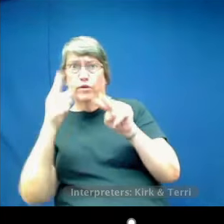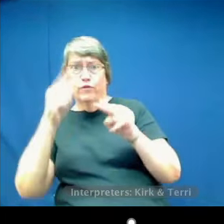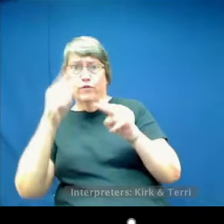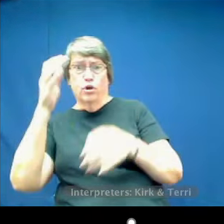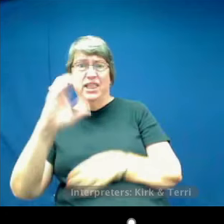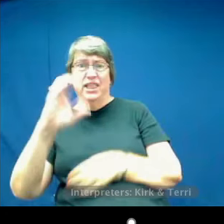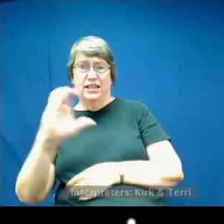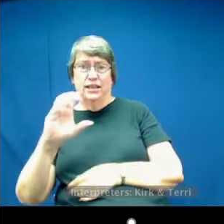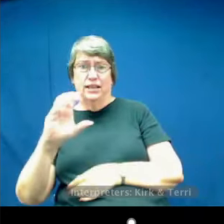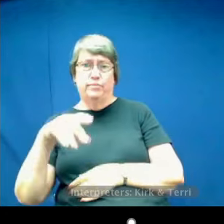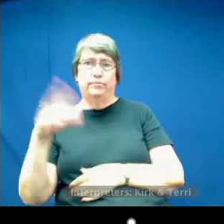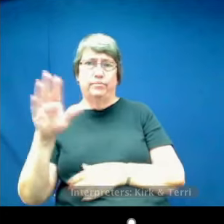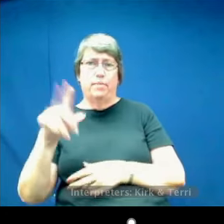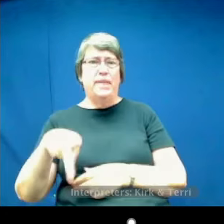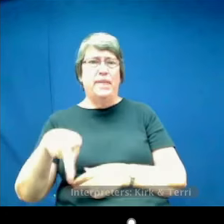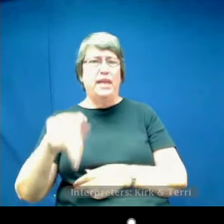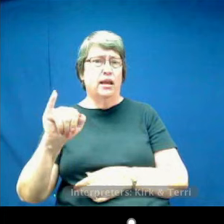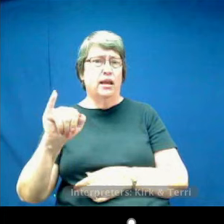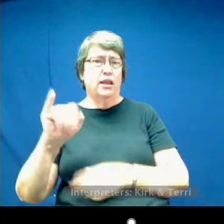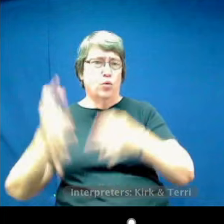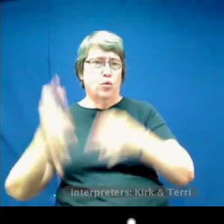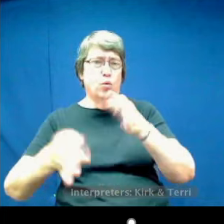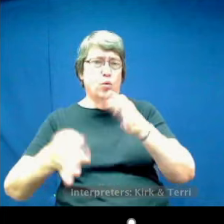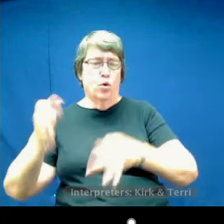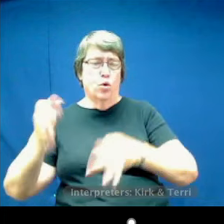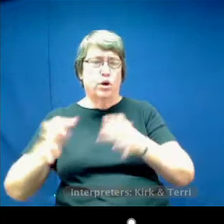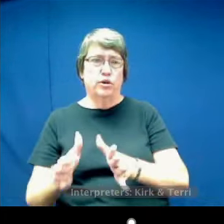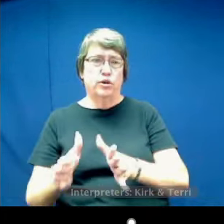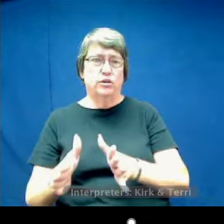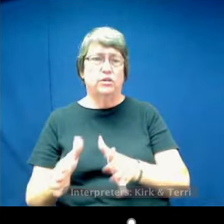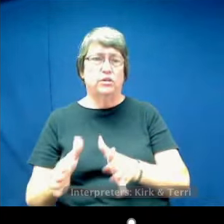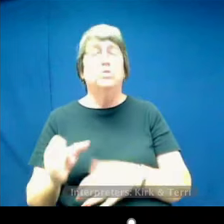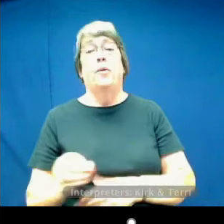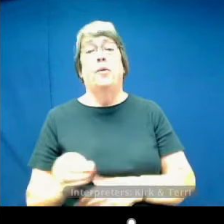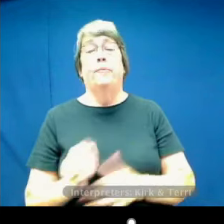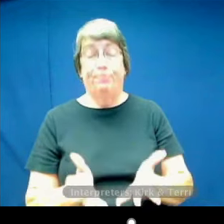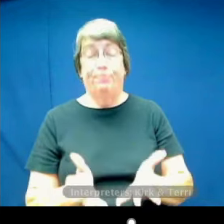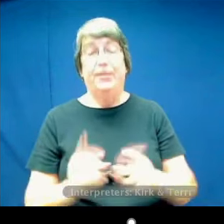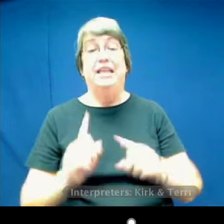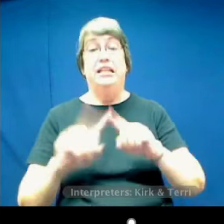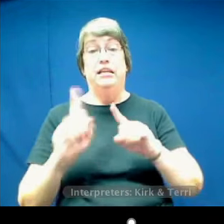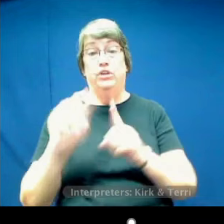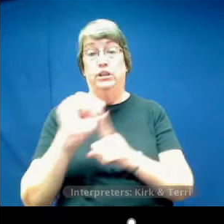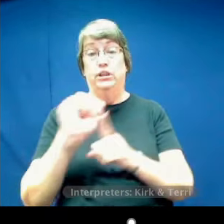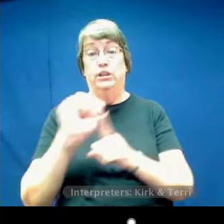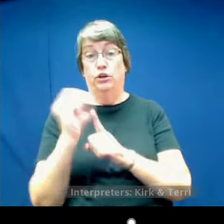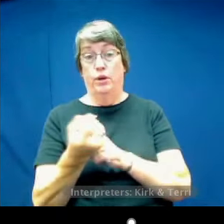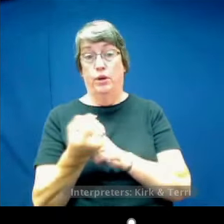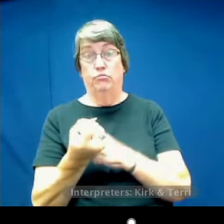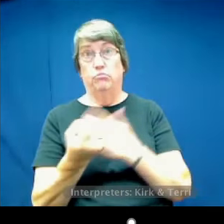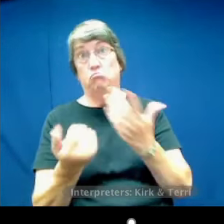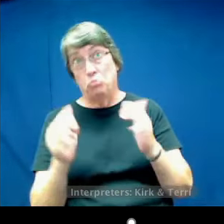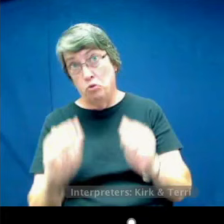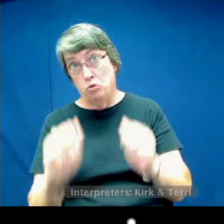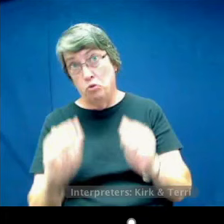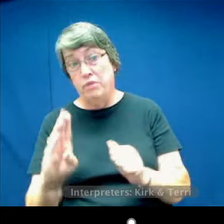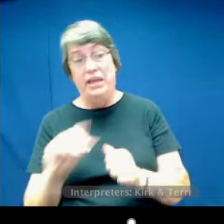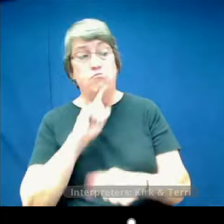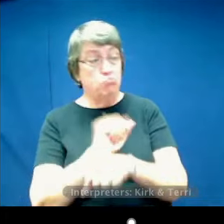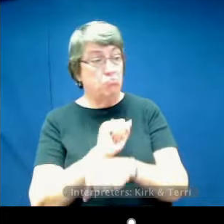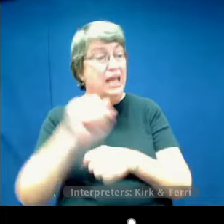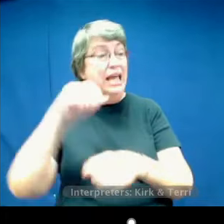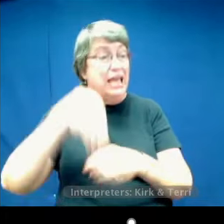Family law interpreting happens in a variety of settings, including in actual court. Much